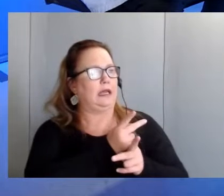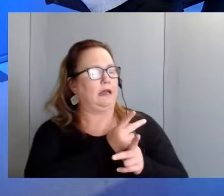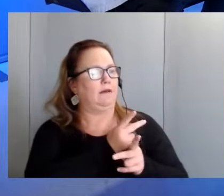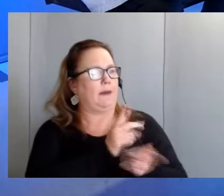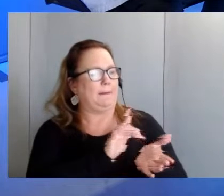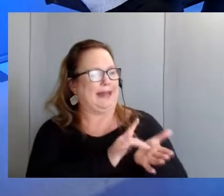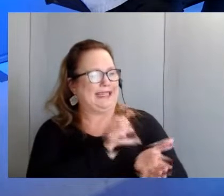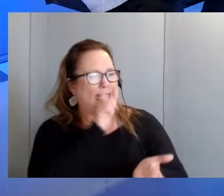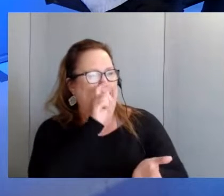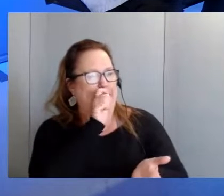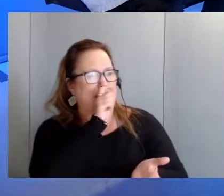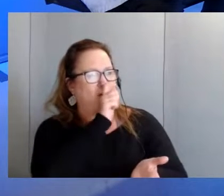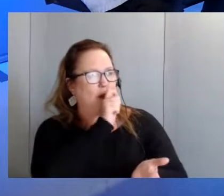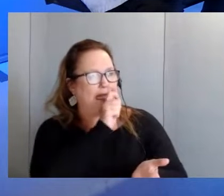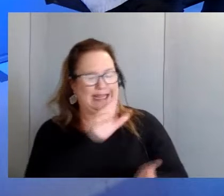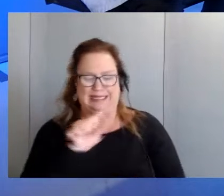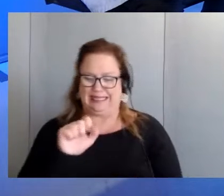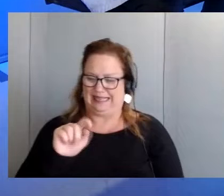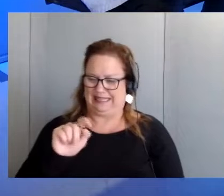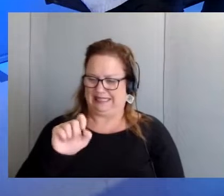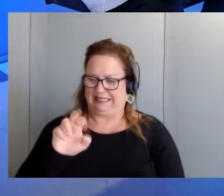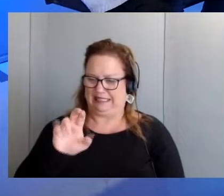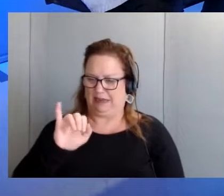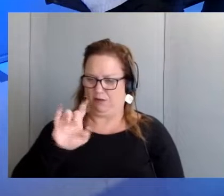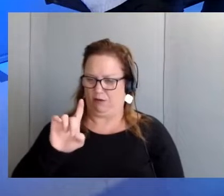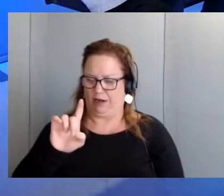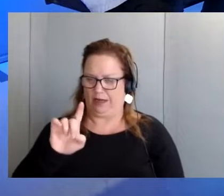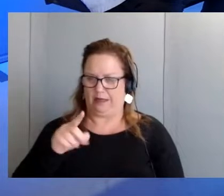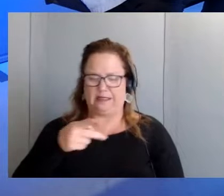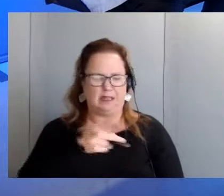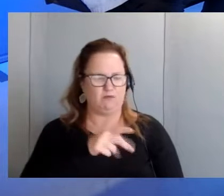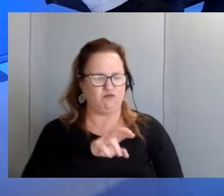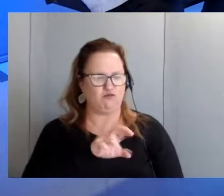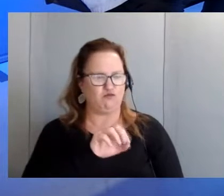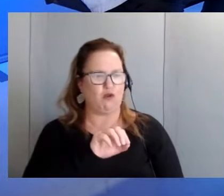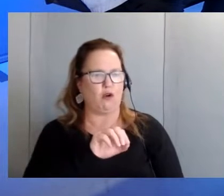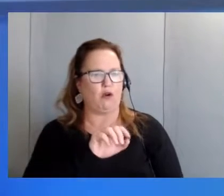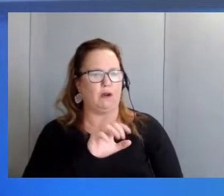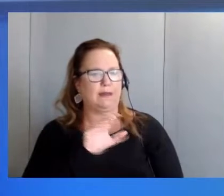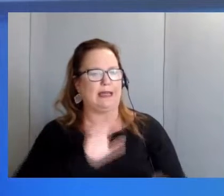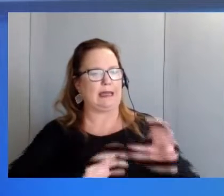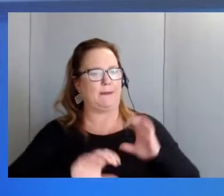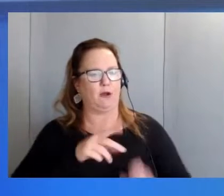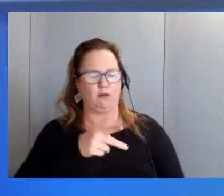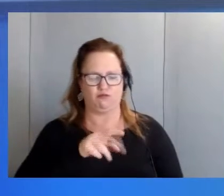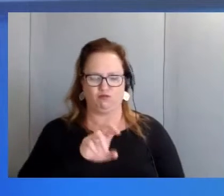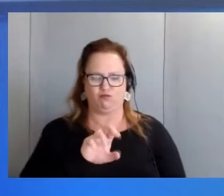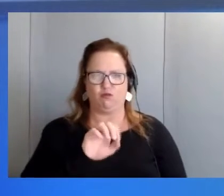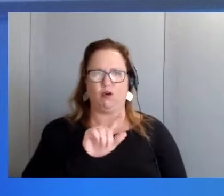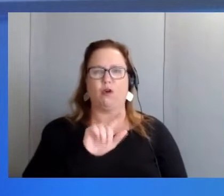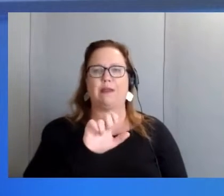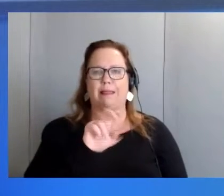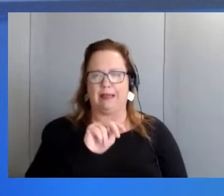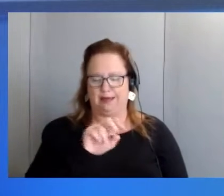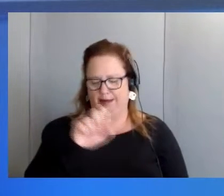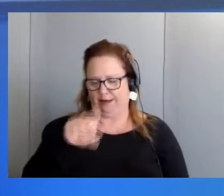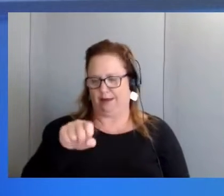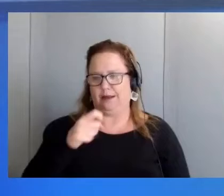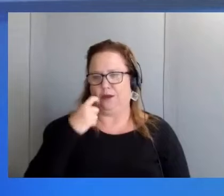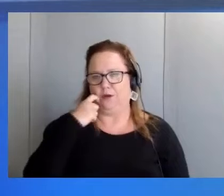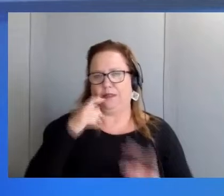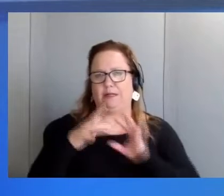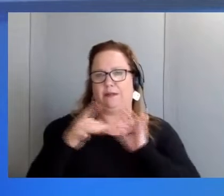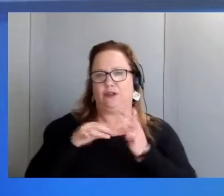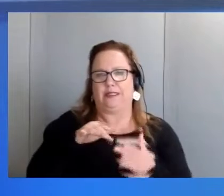spray? He's asking if it's a steroid. Is this the Protalin, the chemical Protalin? Yeah, that's the one that you were referring to, the study.